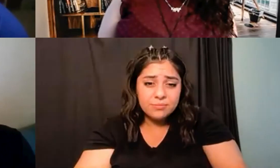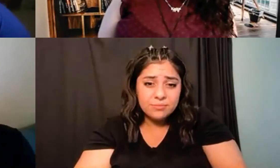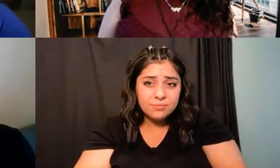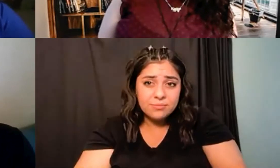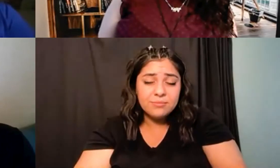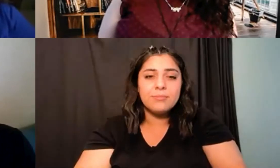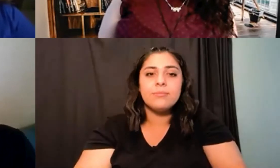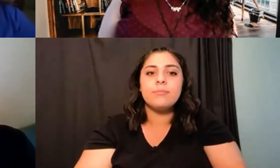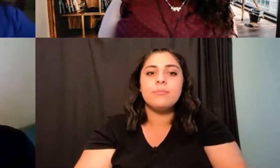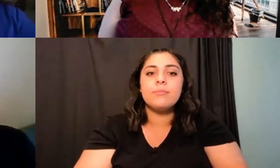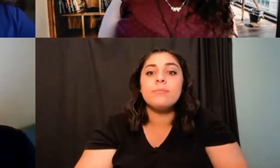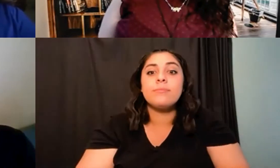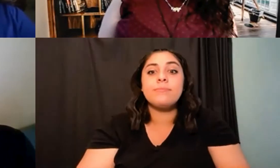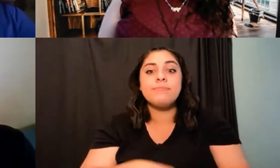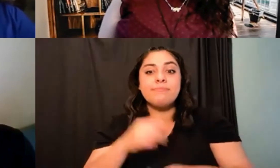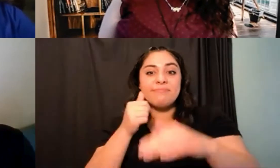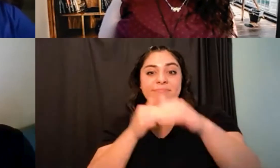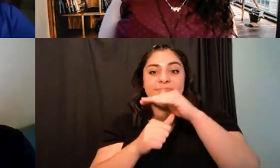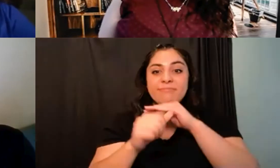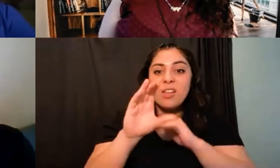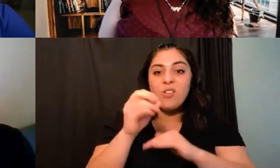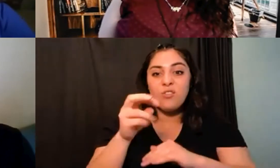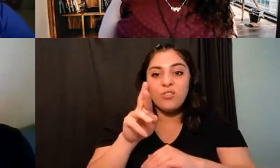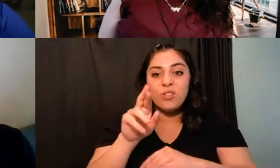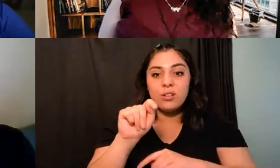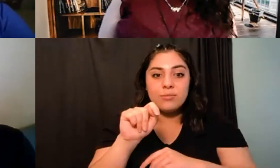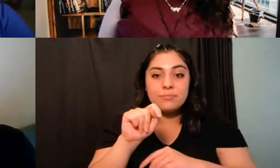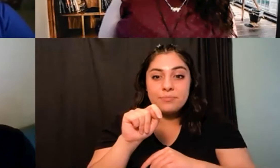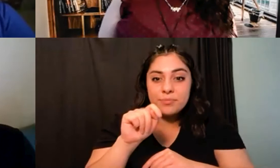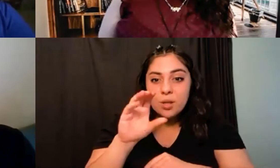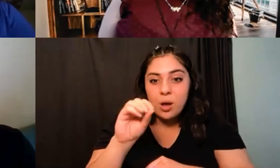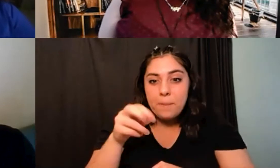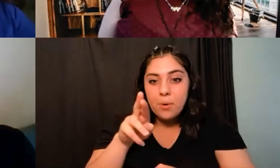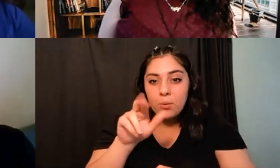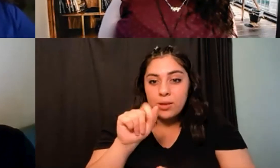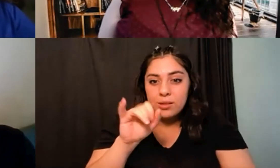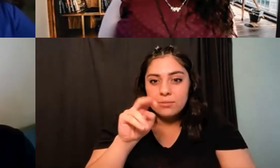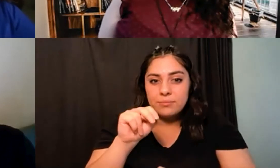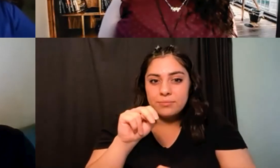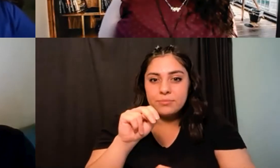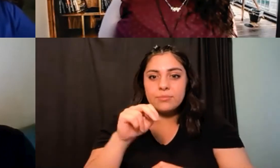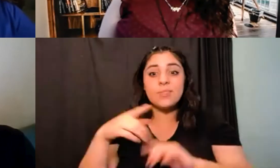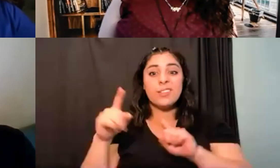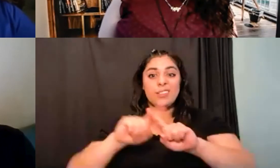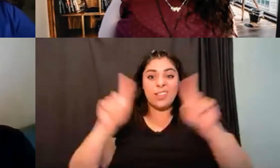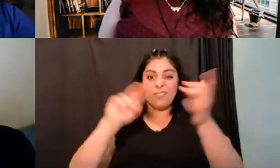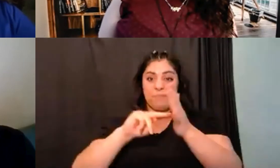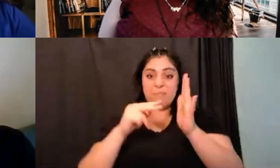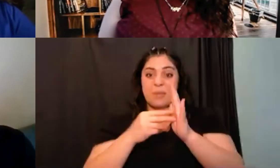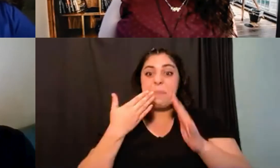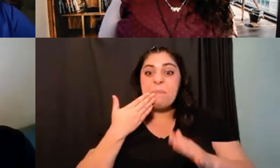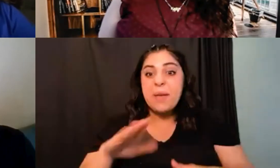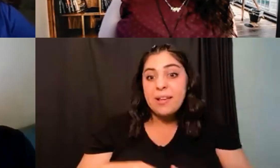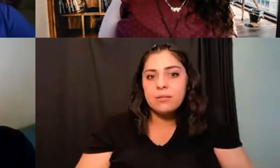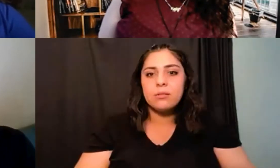It's a covert operation when different dictates bad behavior. When I shower at the gym and there